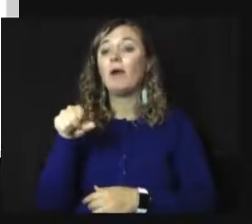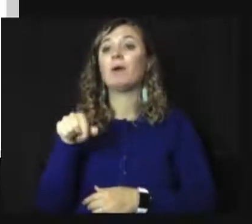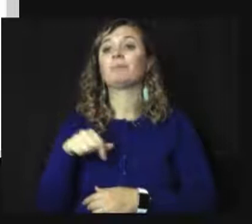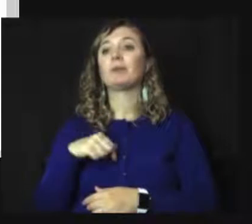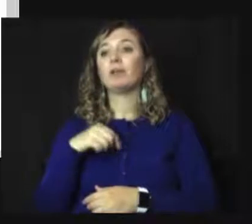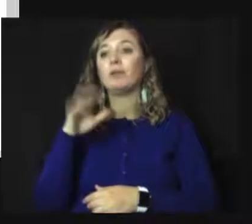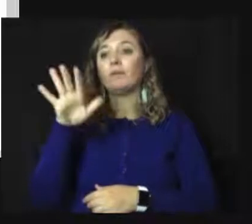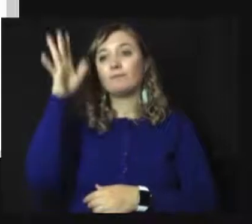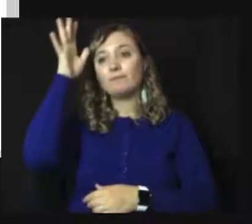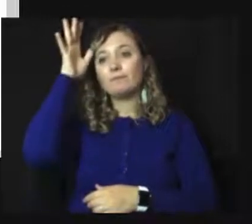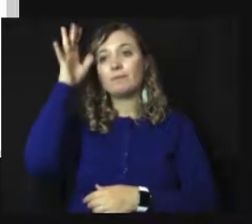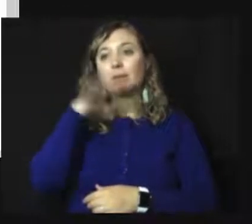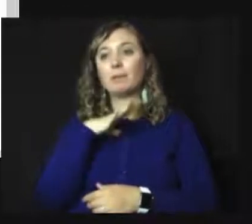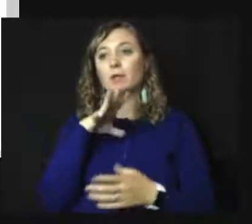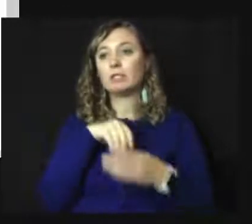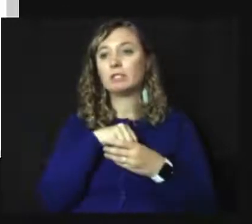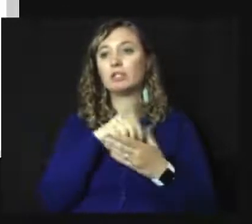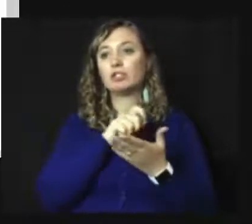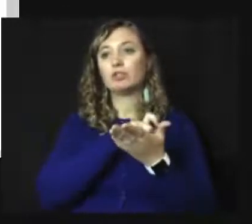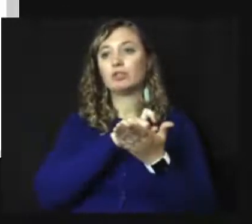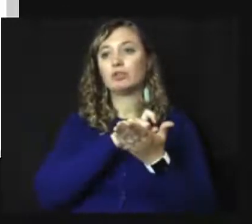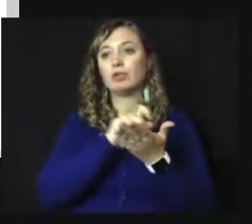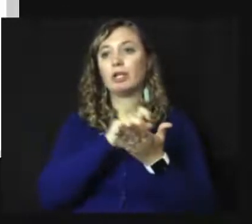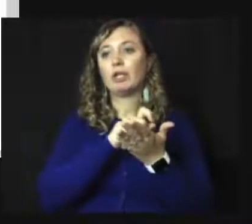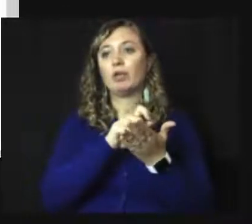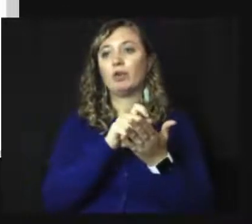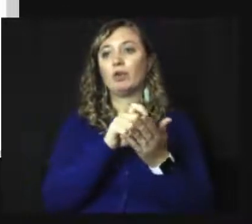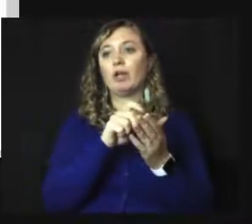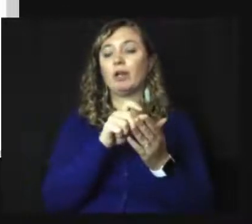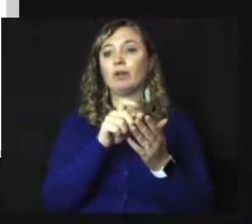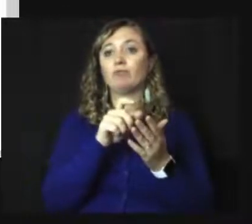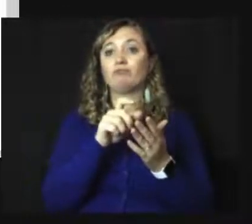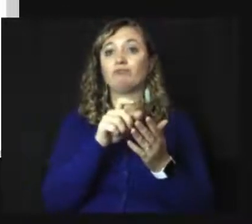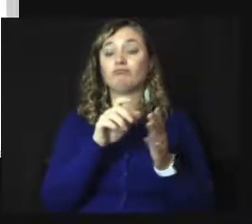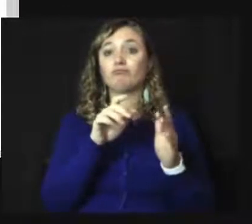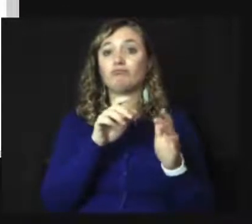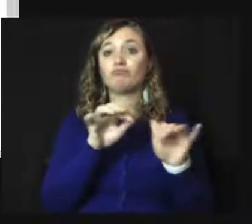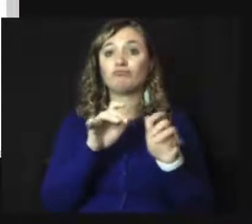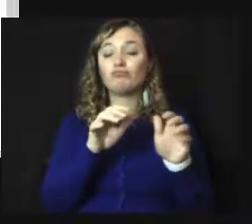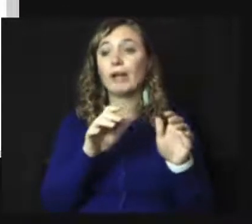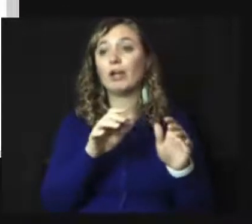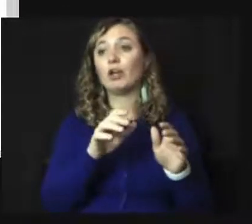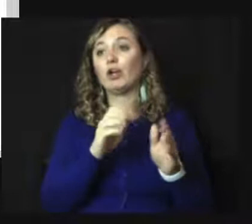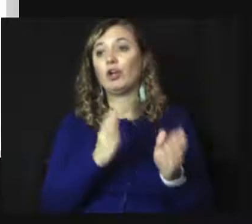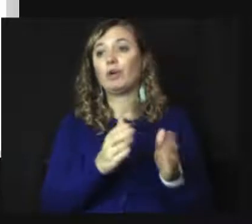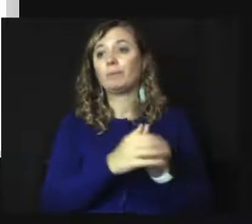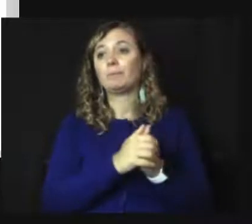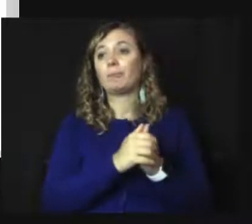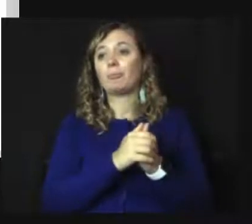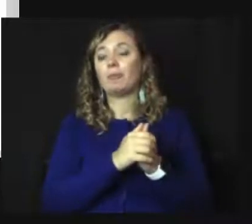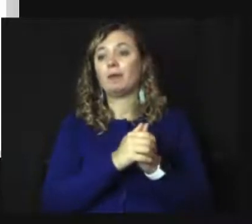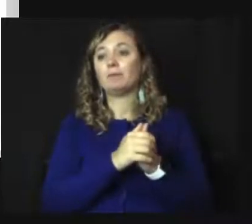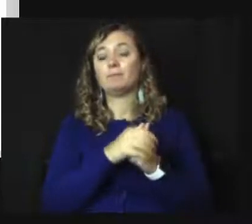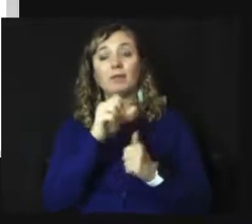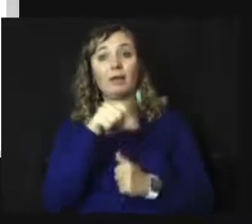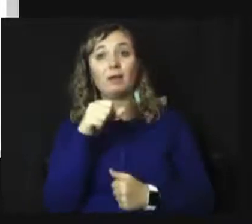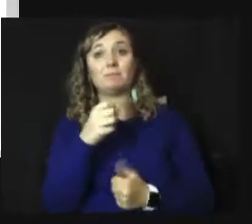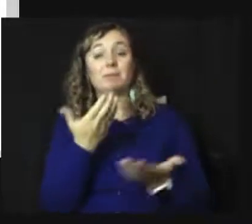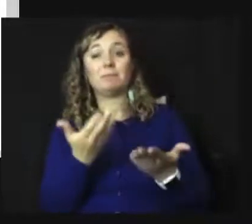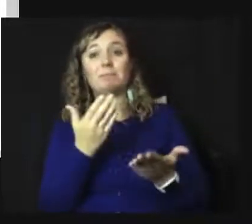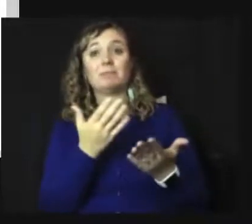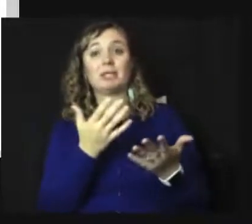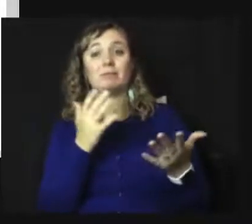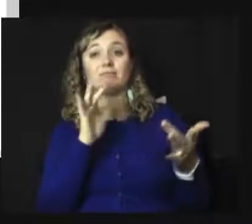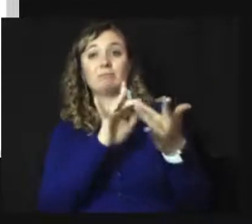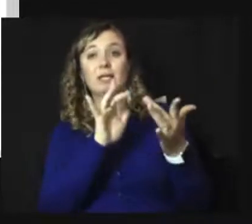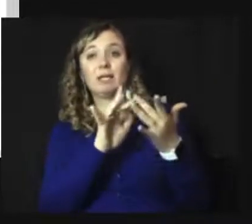ideas, or actual projects. But yeah, we're out here and we should be making more work. Like we should be working together because the world needs to hear our